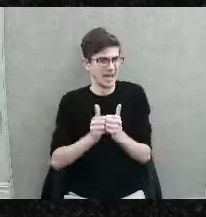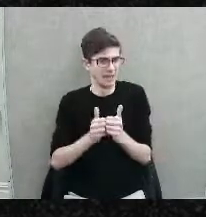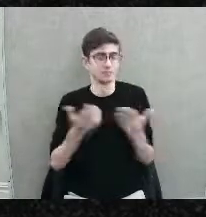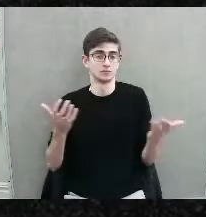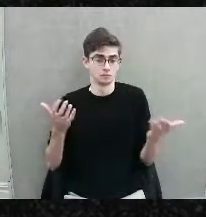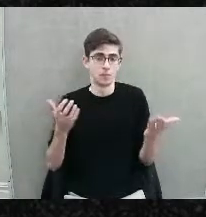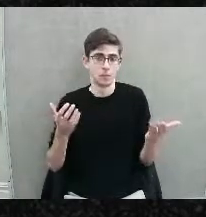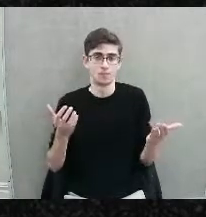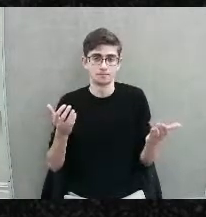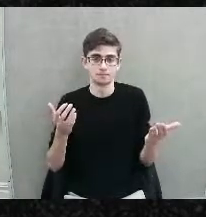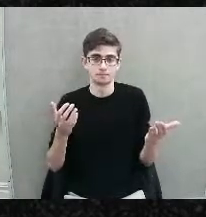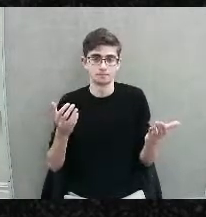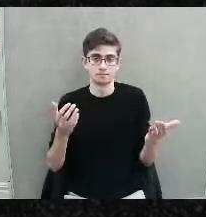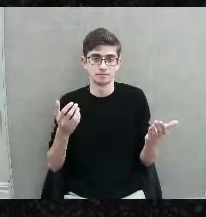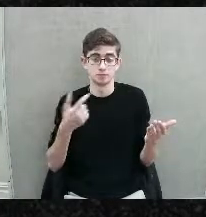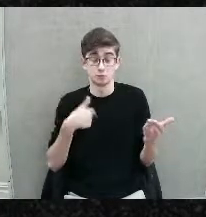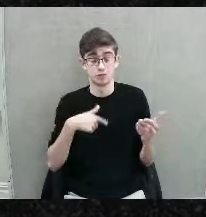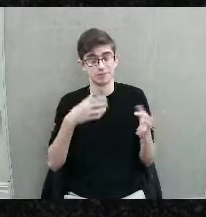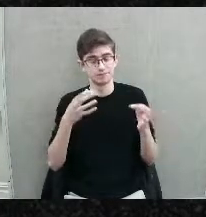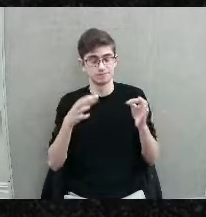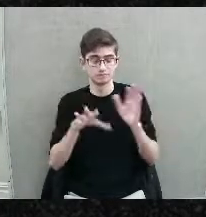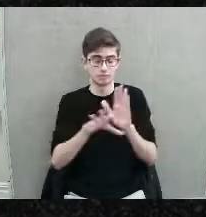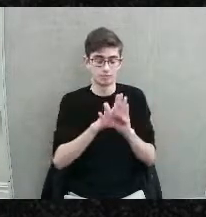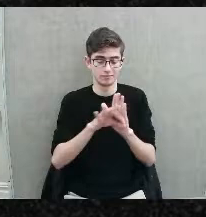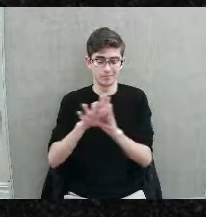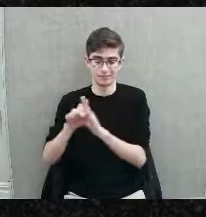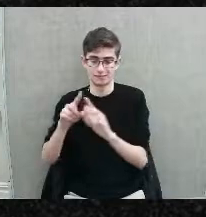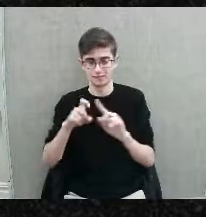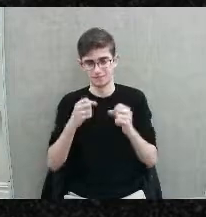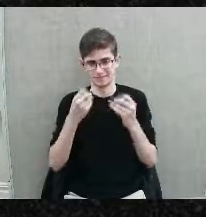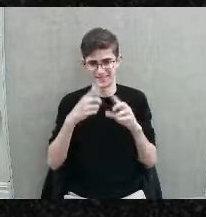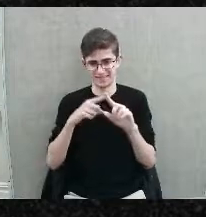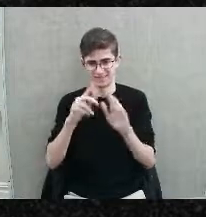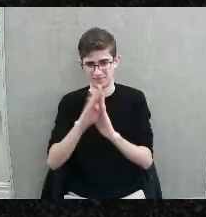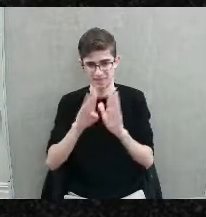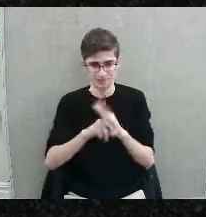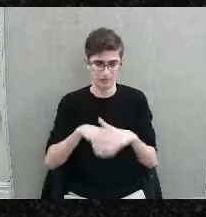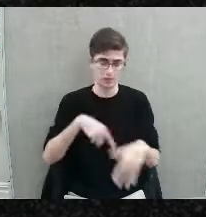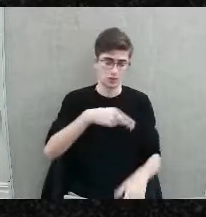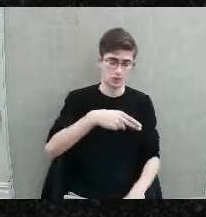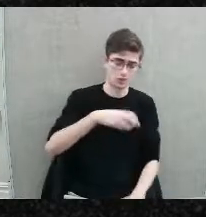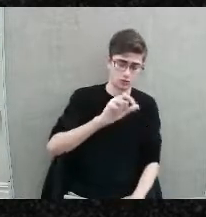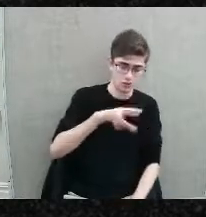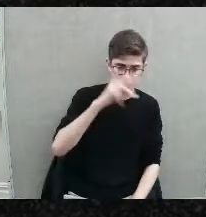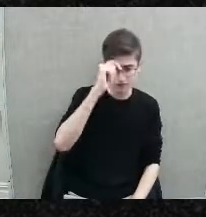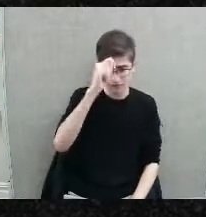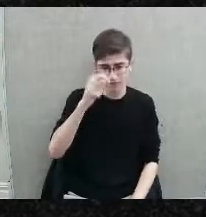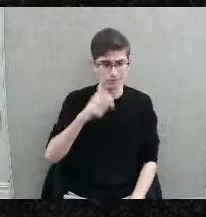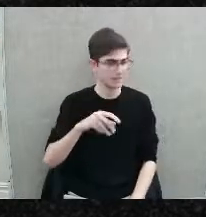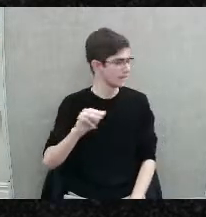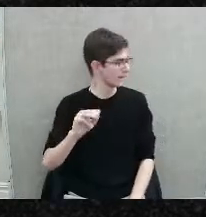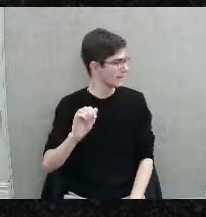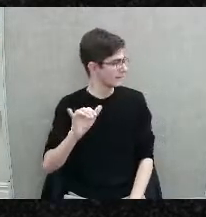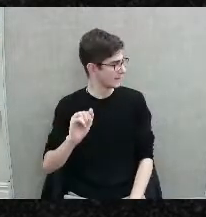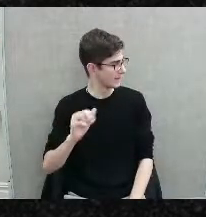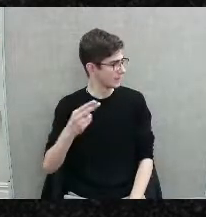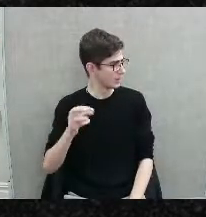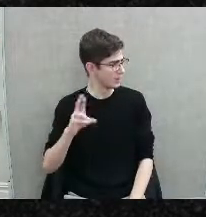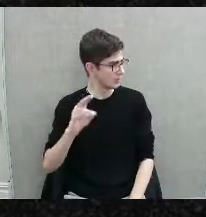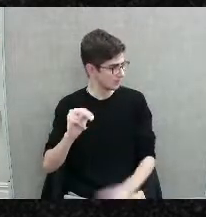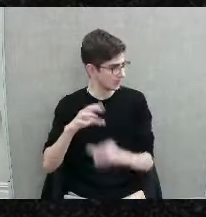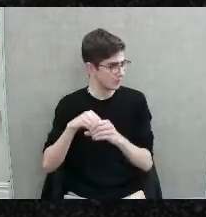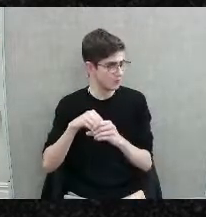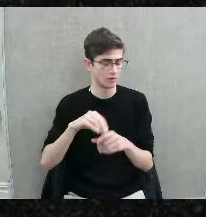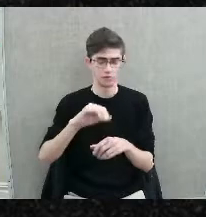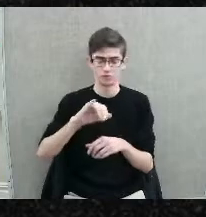drew came from a number of different places, from you know, queer theory. Maya Horn was part of this chapter too, and drew on